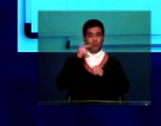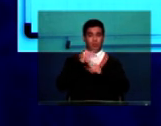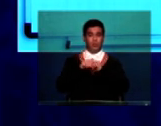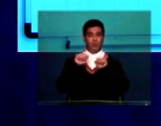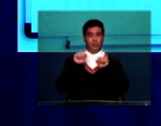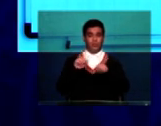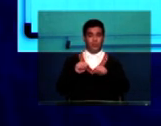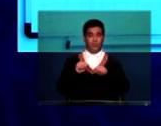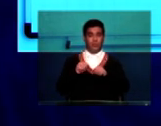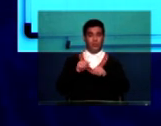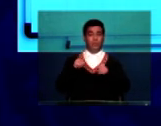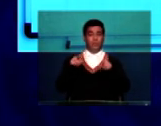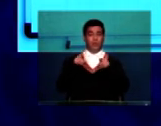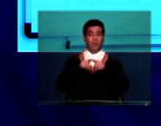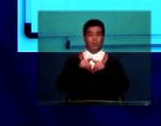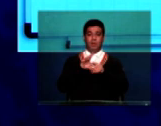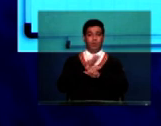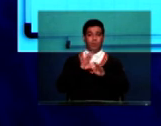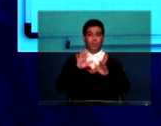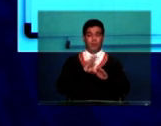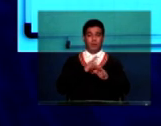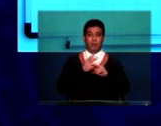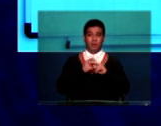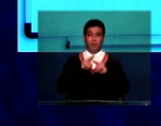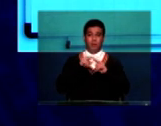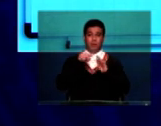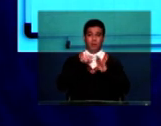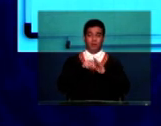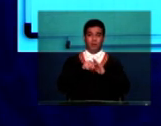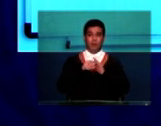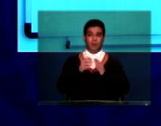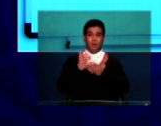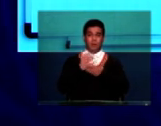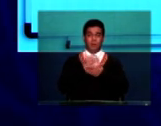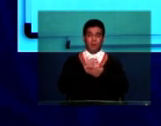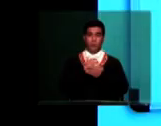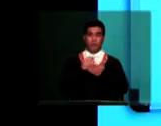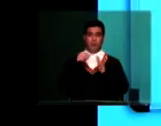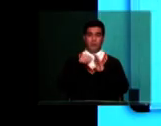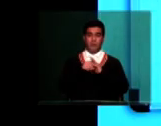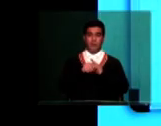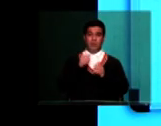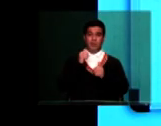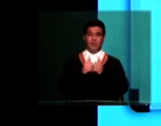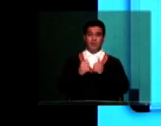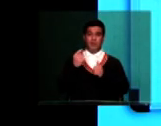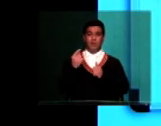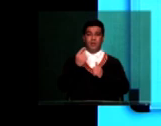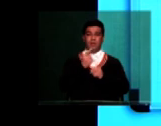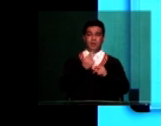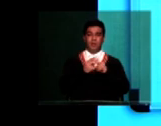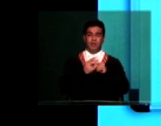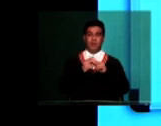chiqadiki, birgalikda bo'lmagan hodisalar yig'indisining ehtimoli ularning har bir